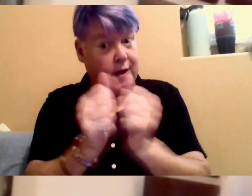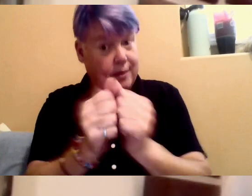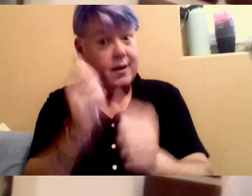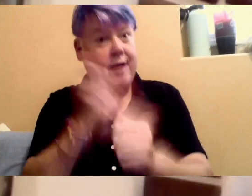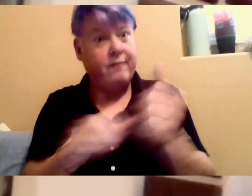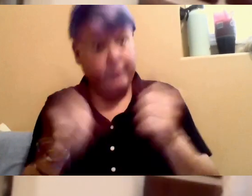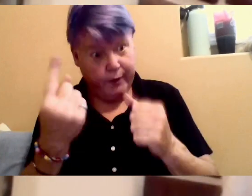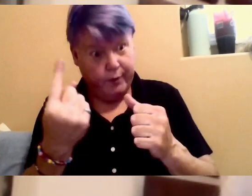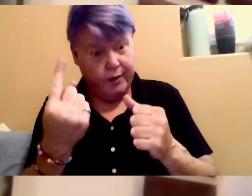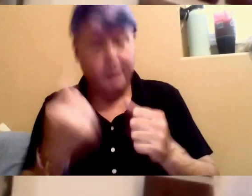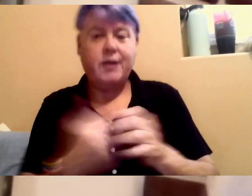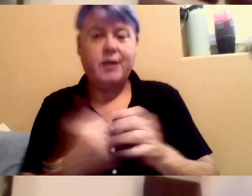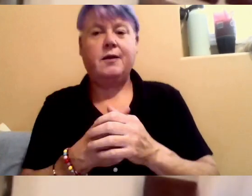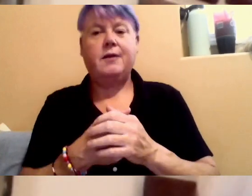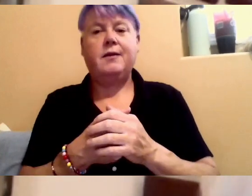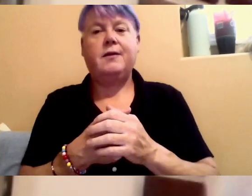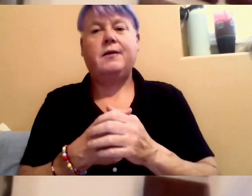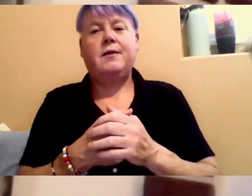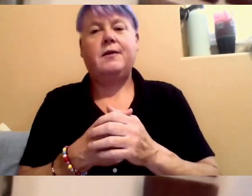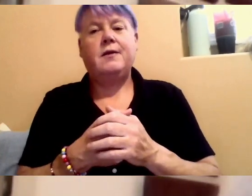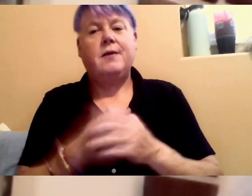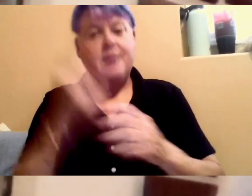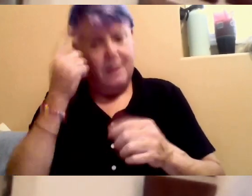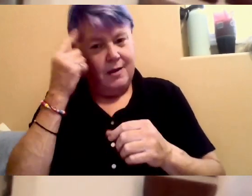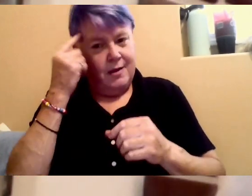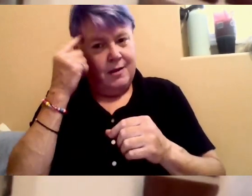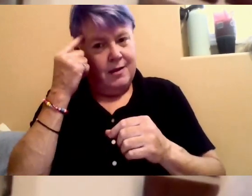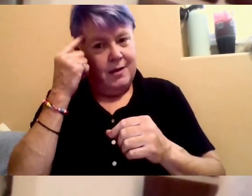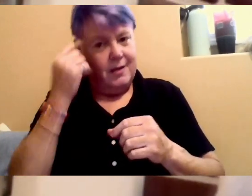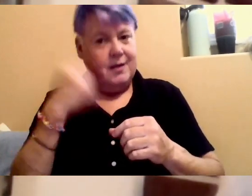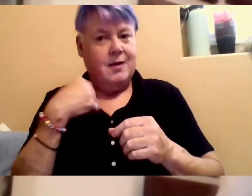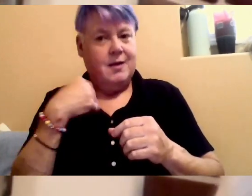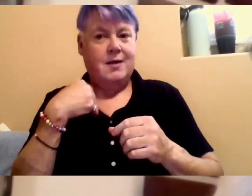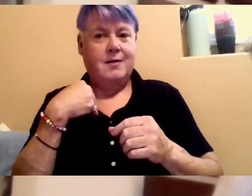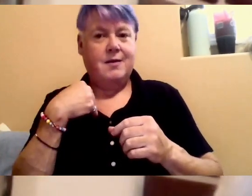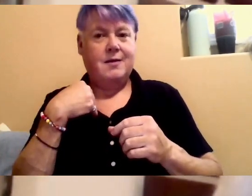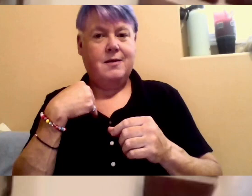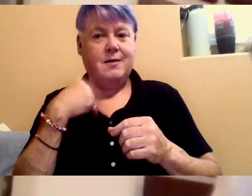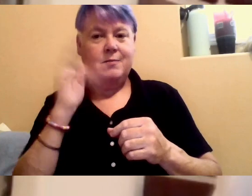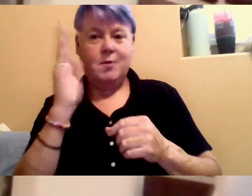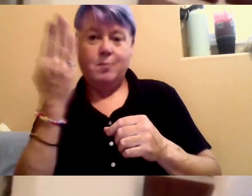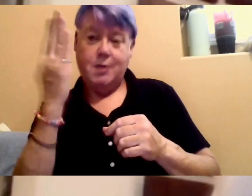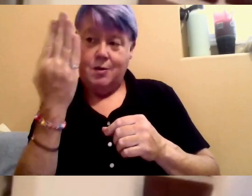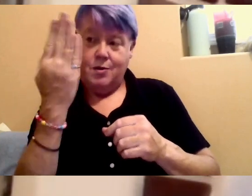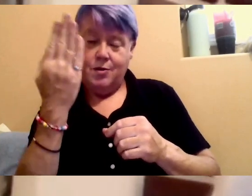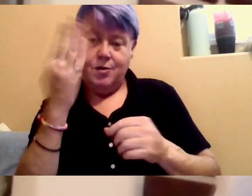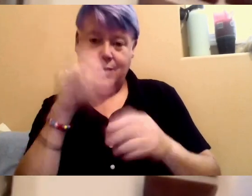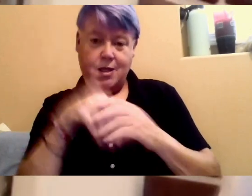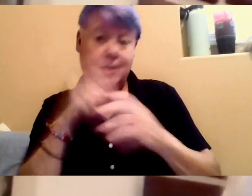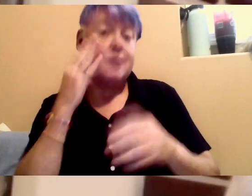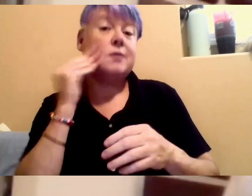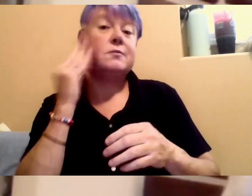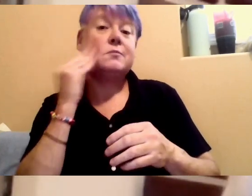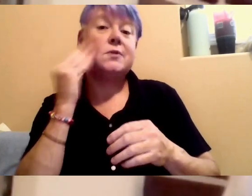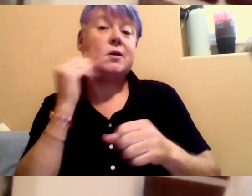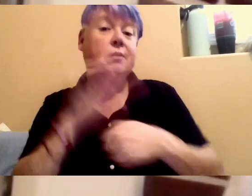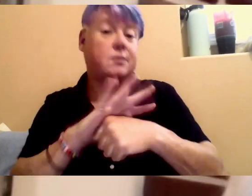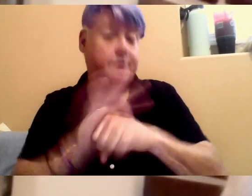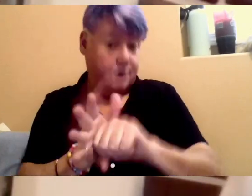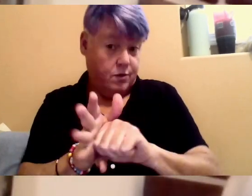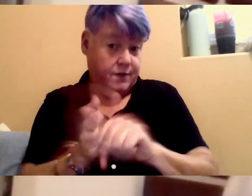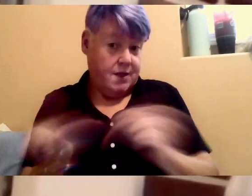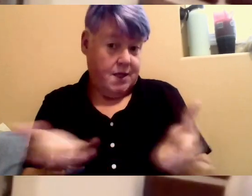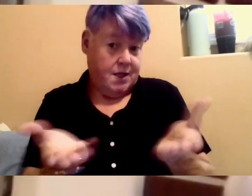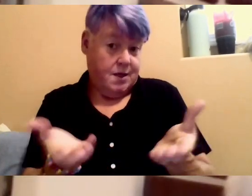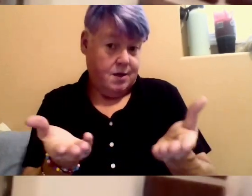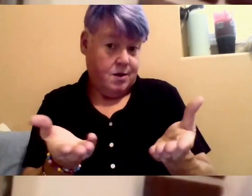And that, I think, has kind of been mirrored in the experience of COVID, certainly here in the